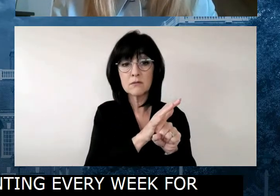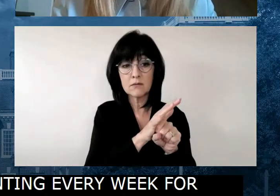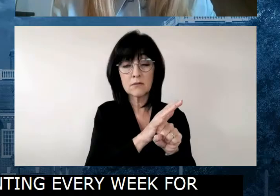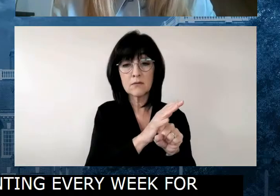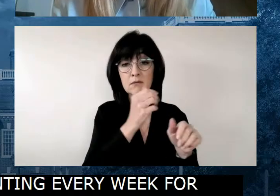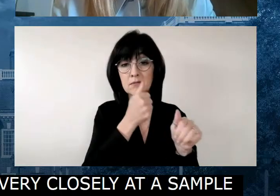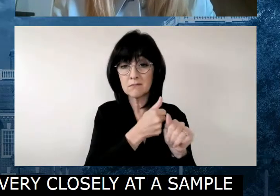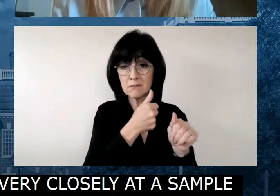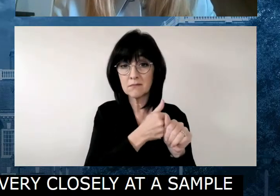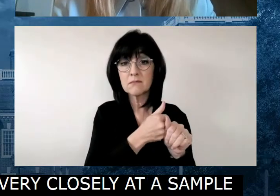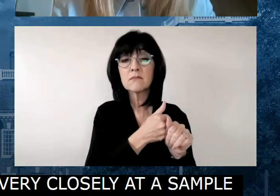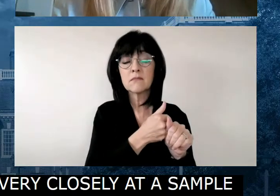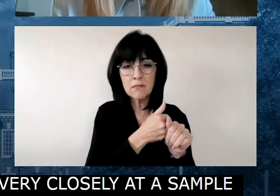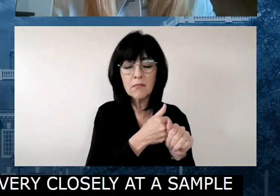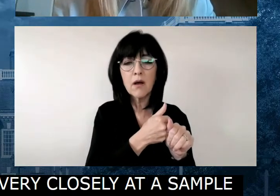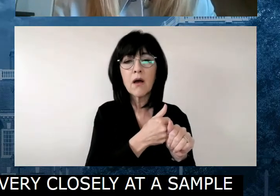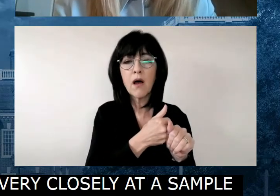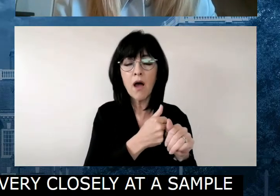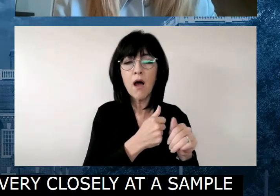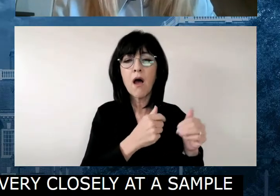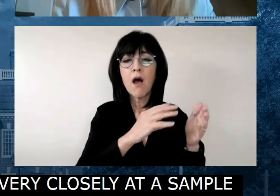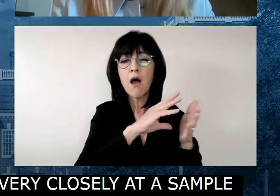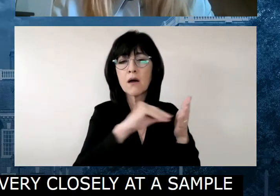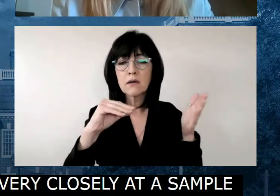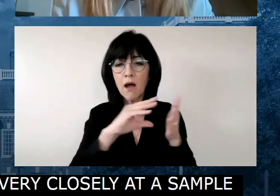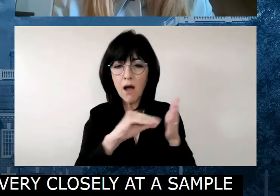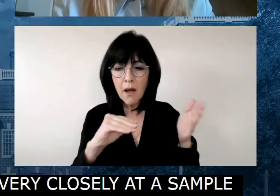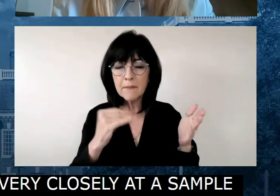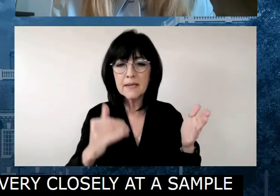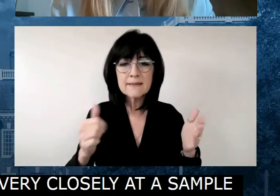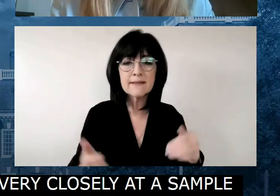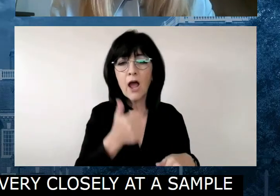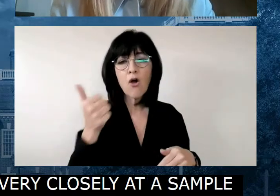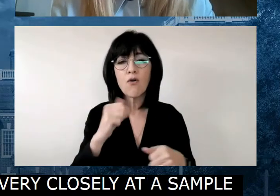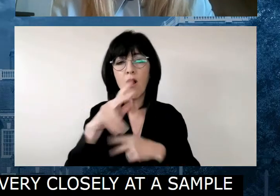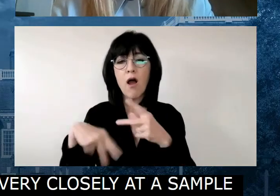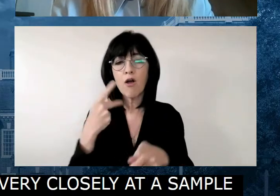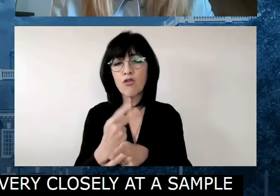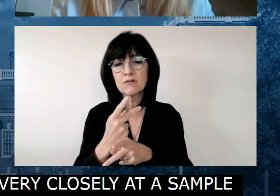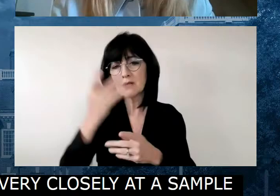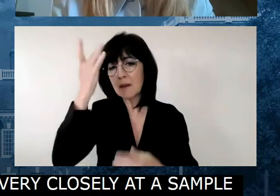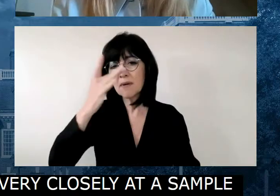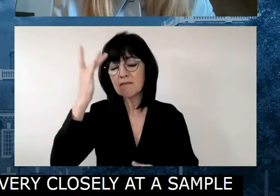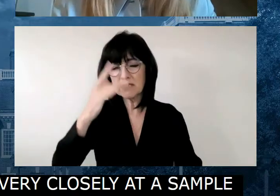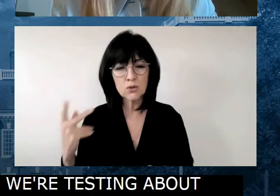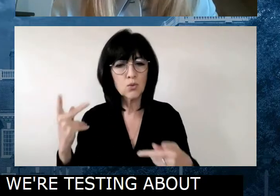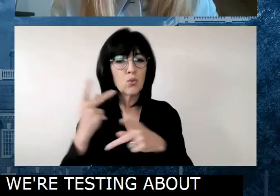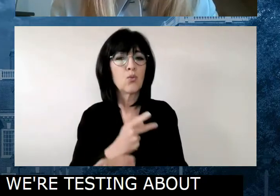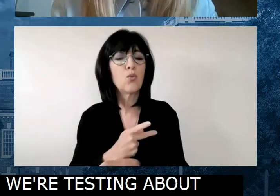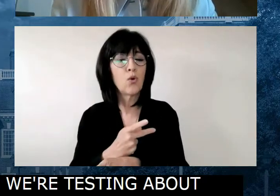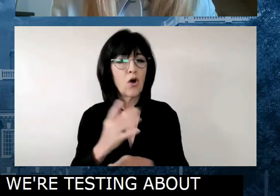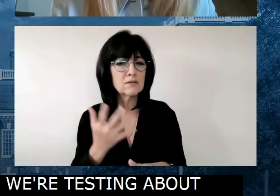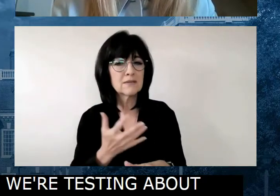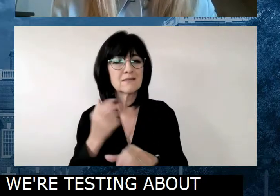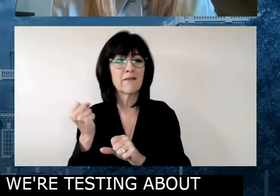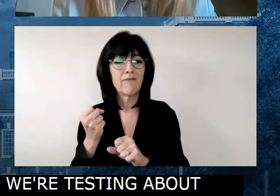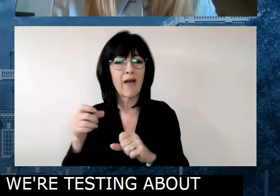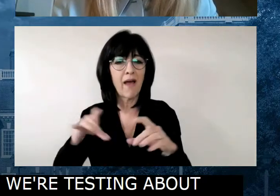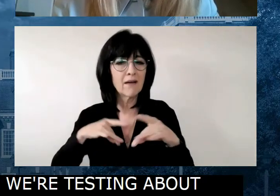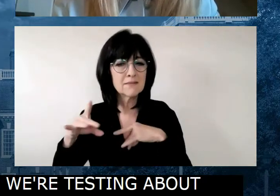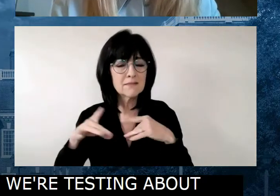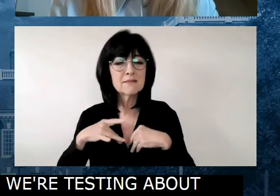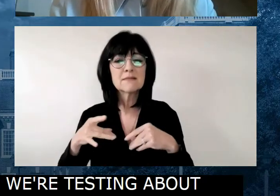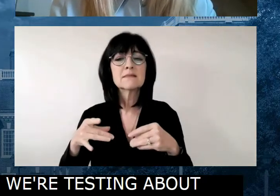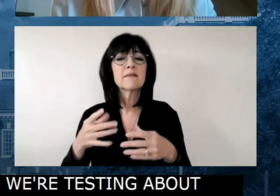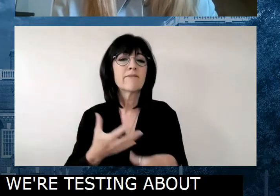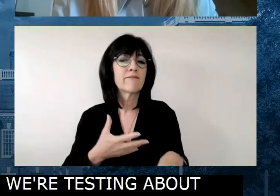cases in our state. Now we're testing about 10% of the specimen in our